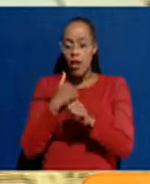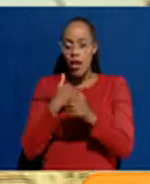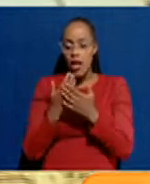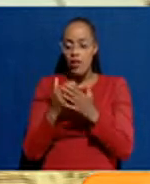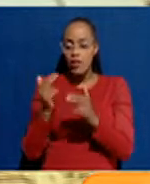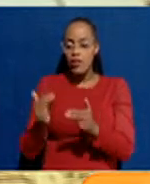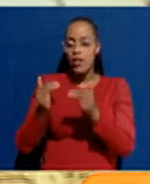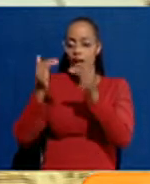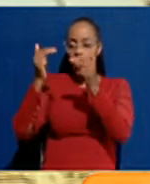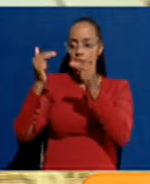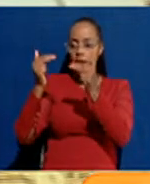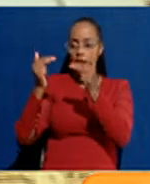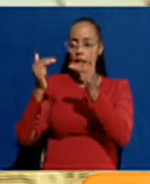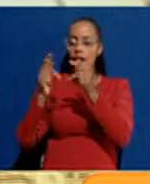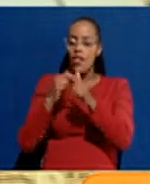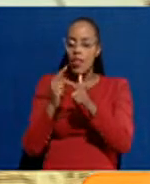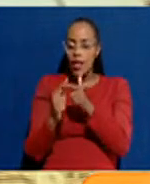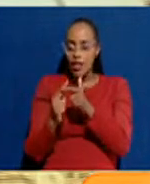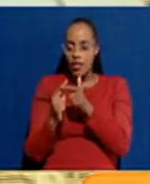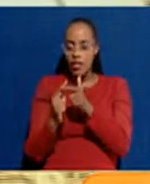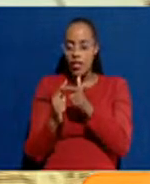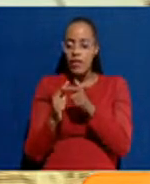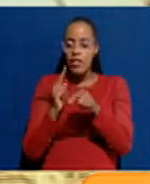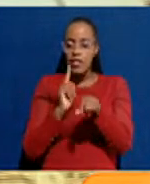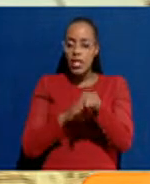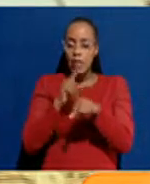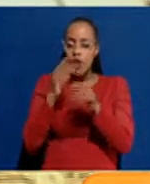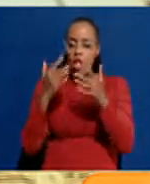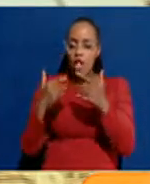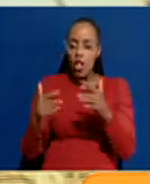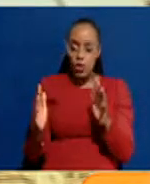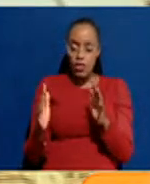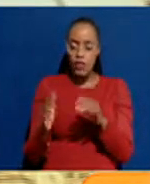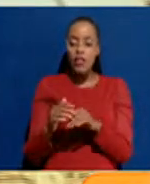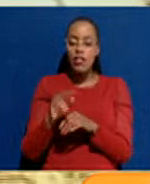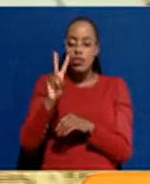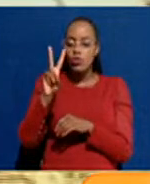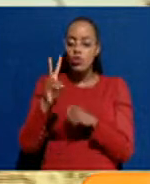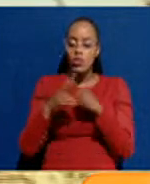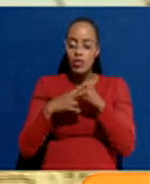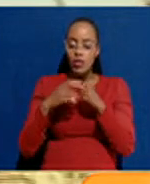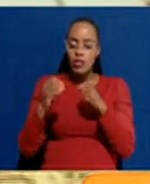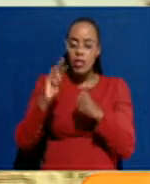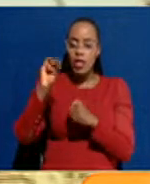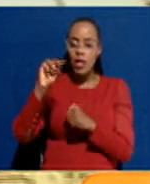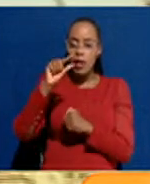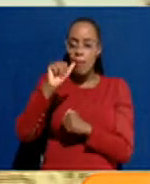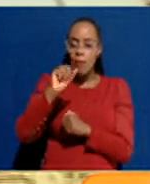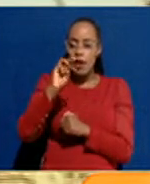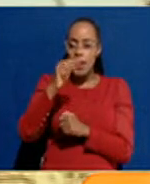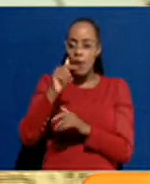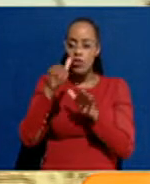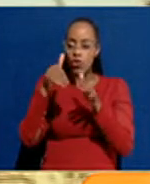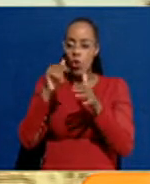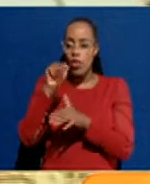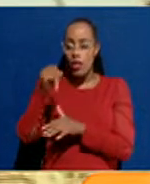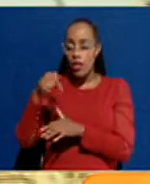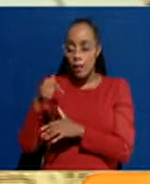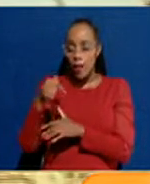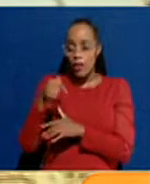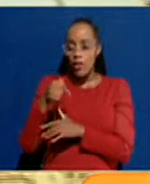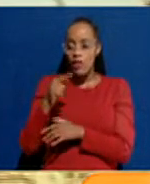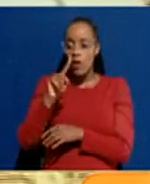is a bit high. And once you lost the 270 megawatts, and at the time we were generating, or rather the demand